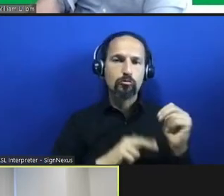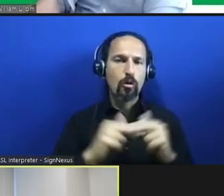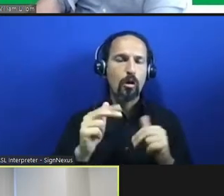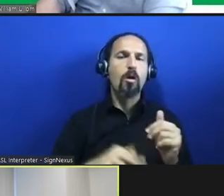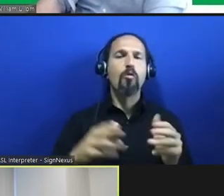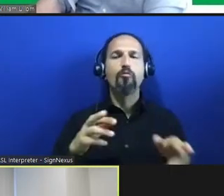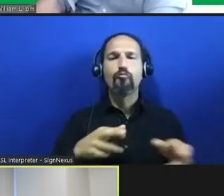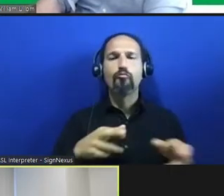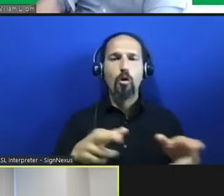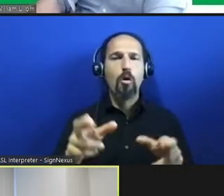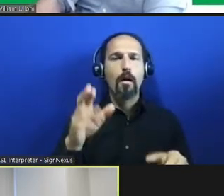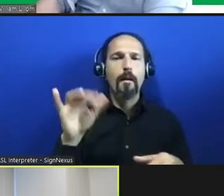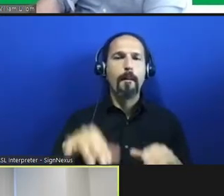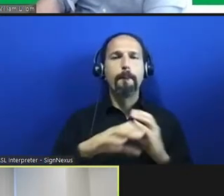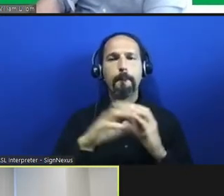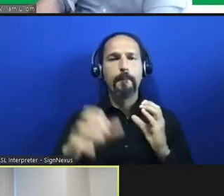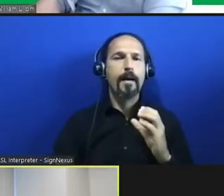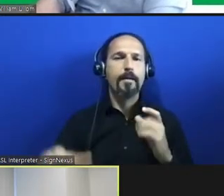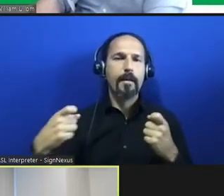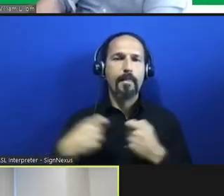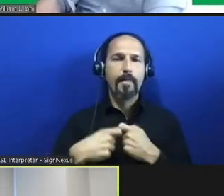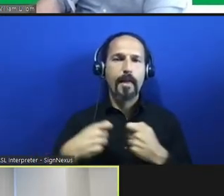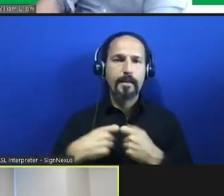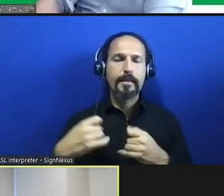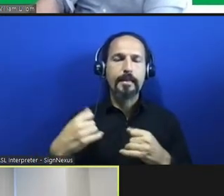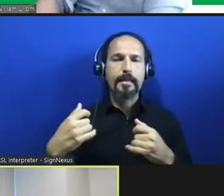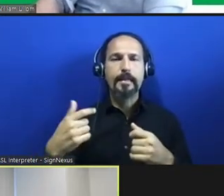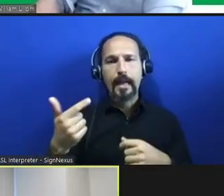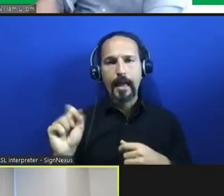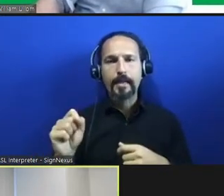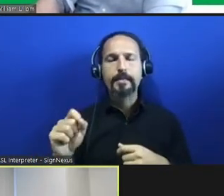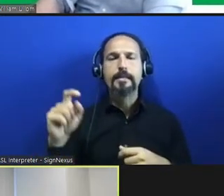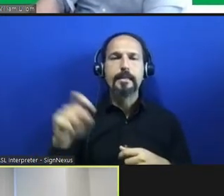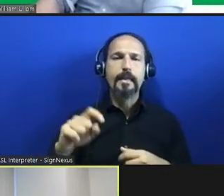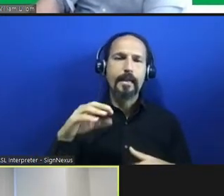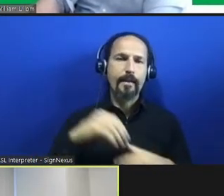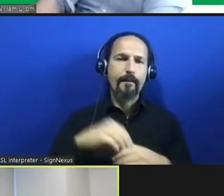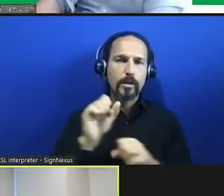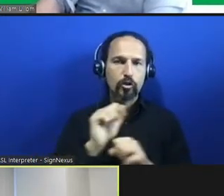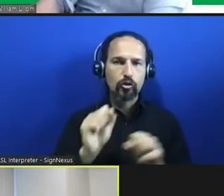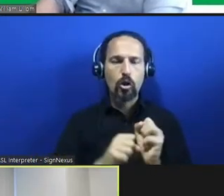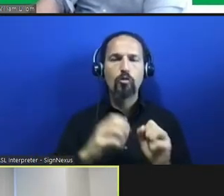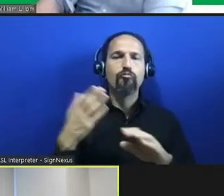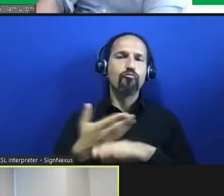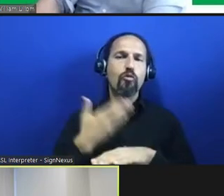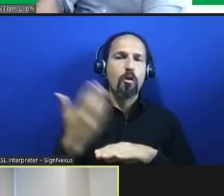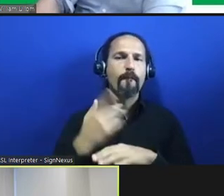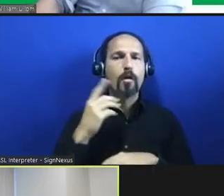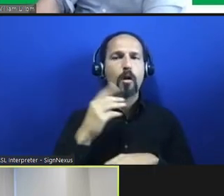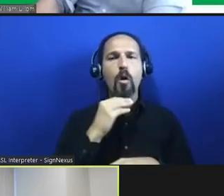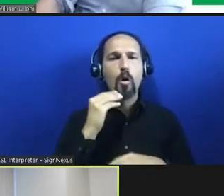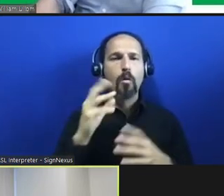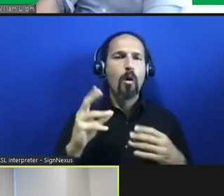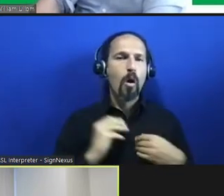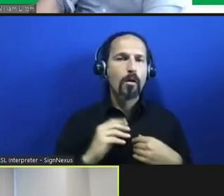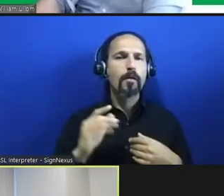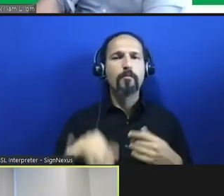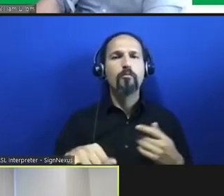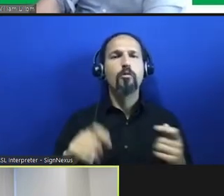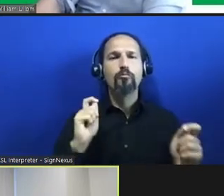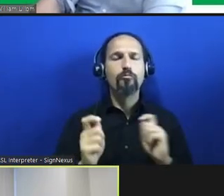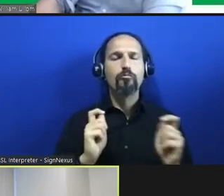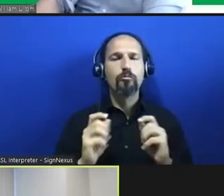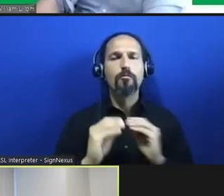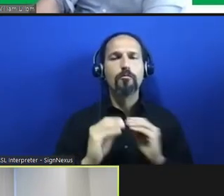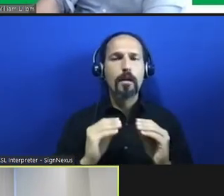work pipe and electric gas work needed infrastructure Renovations for homeowners repairs remodeling for